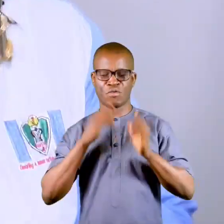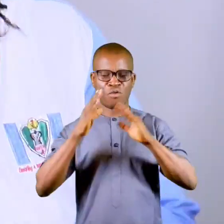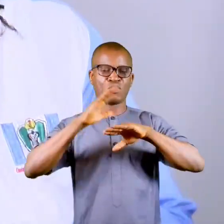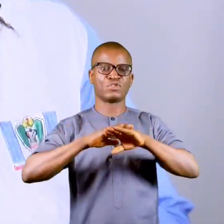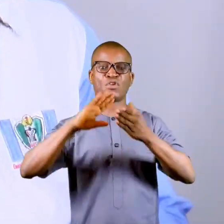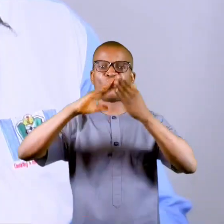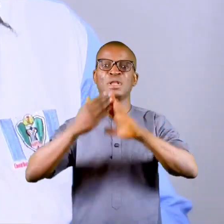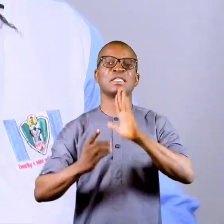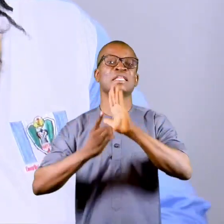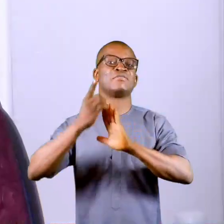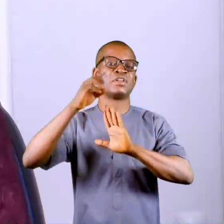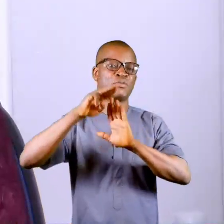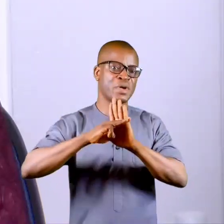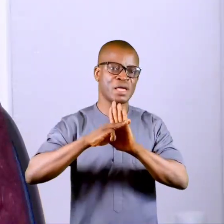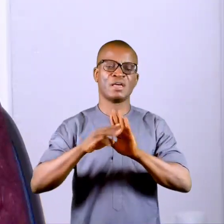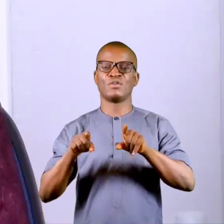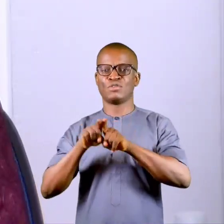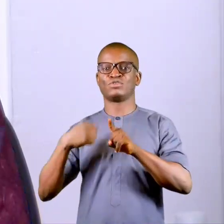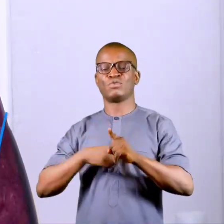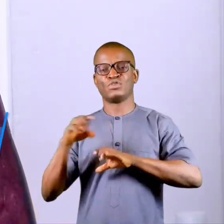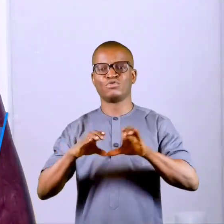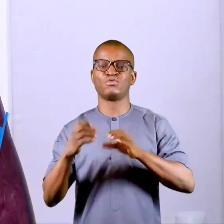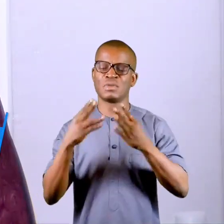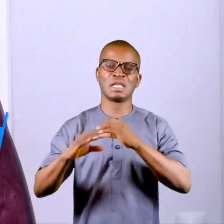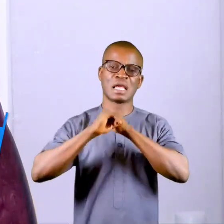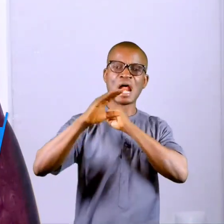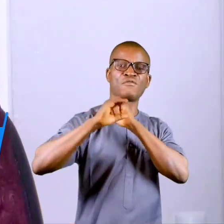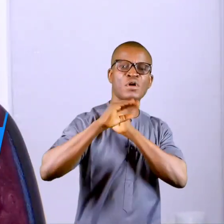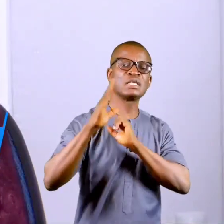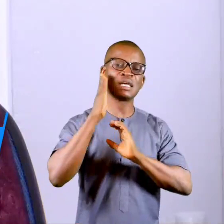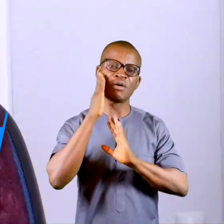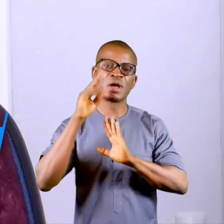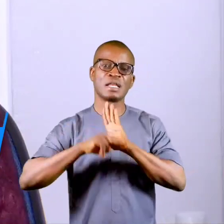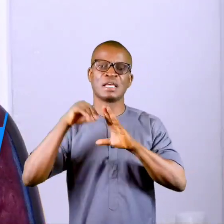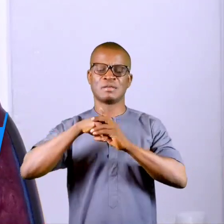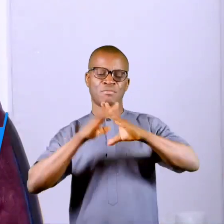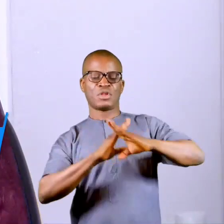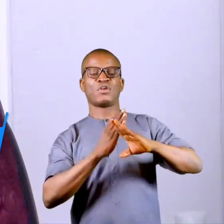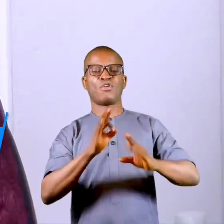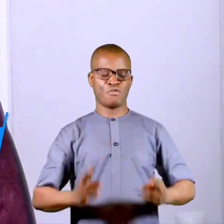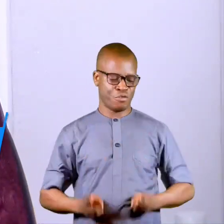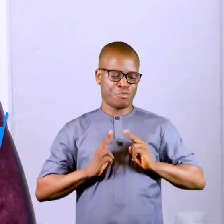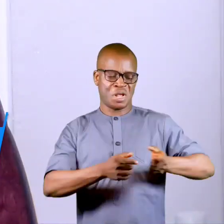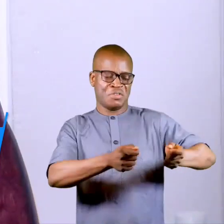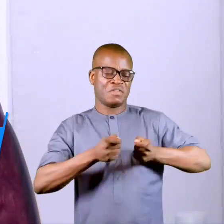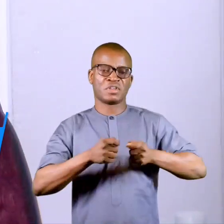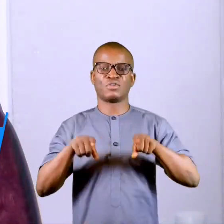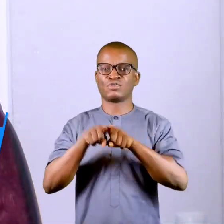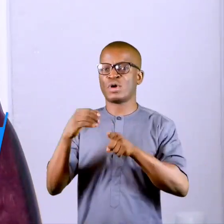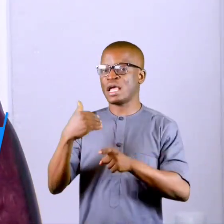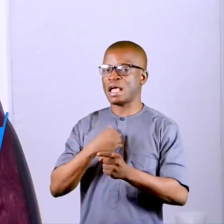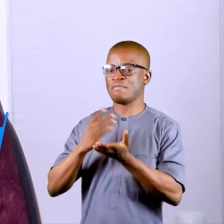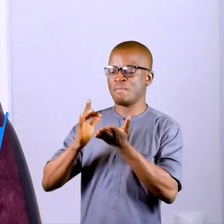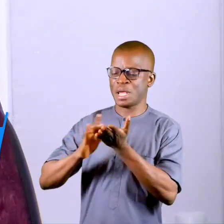community development, and we also do a lot of advocacy in terms of prevention of human trafficking, and then we